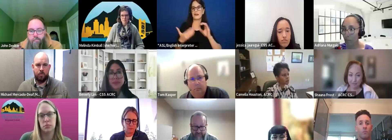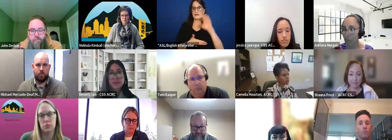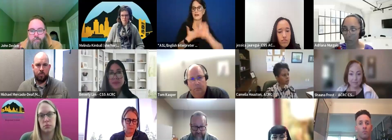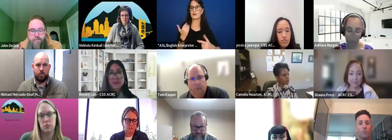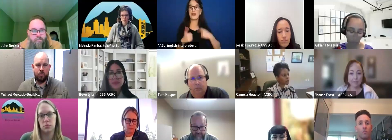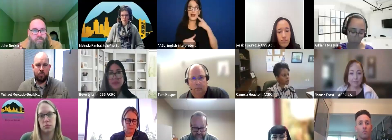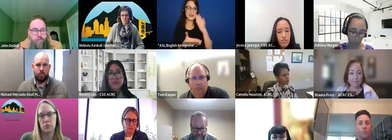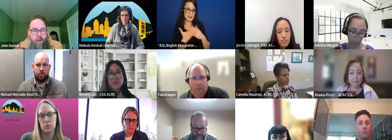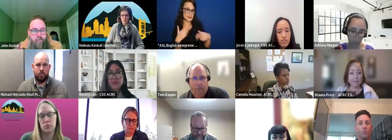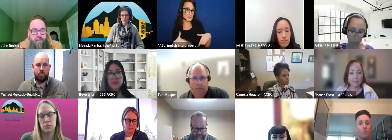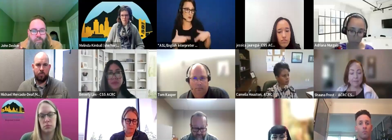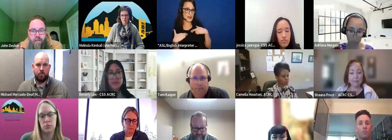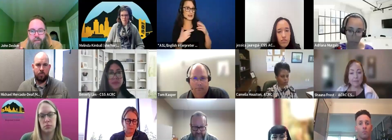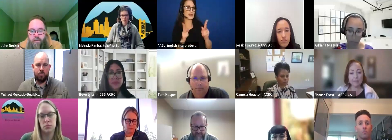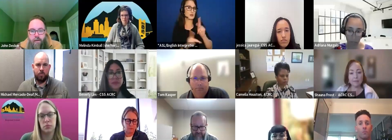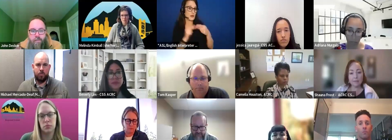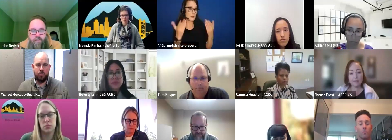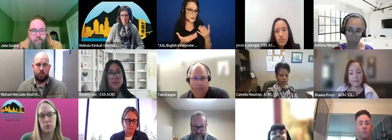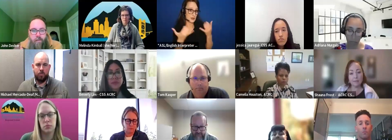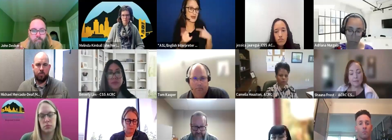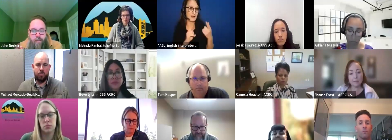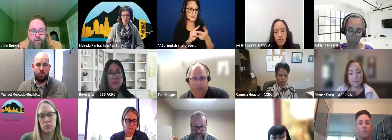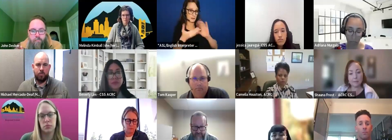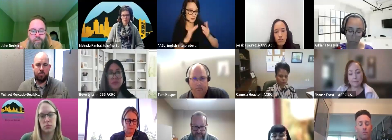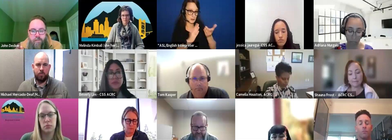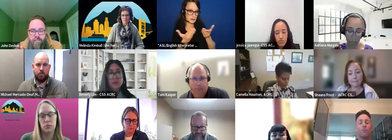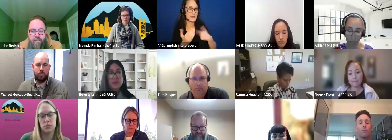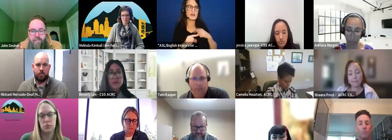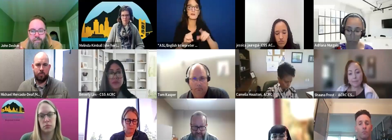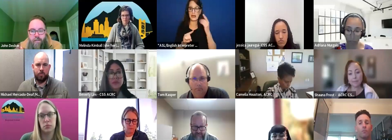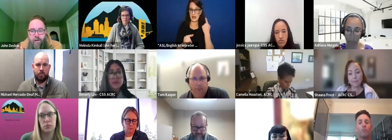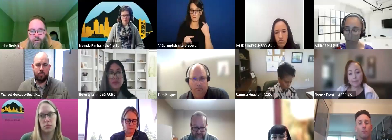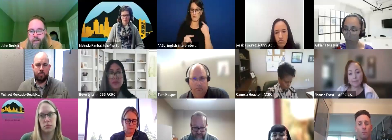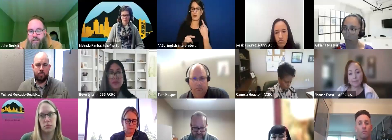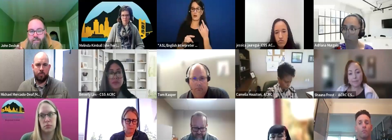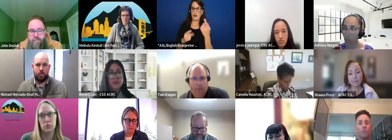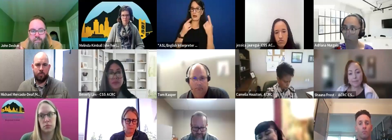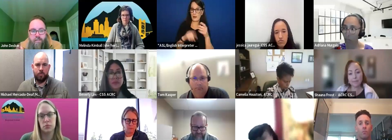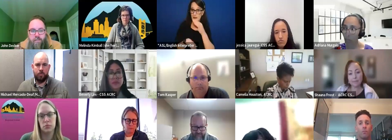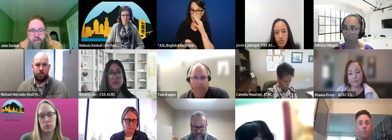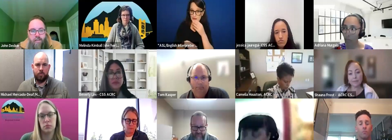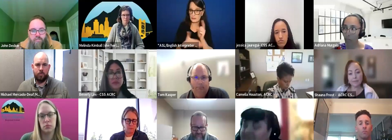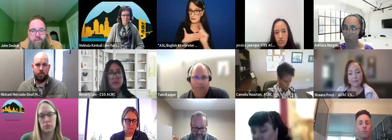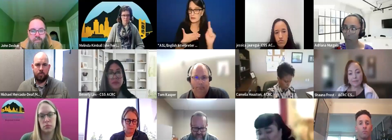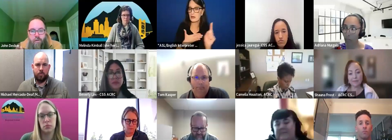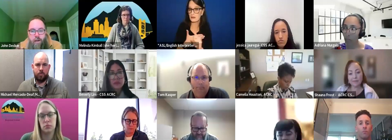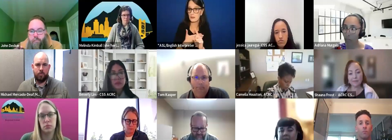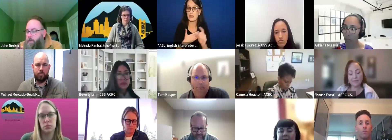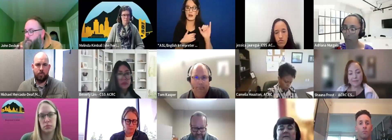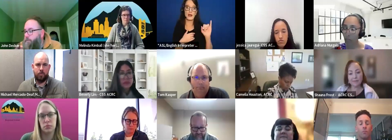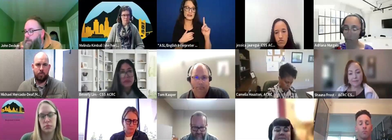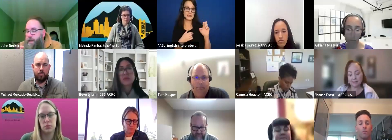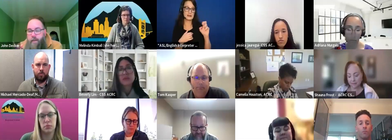now from community services, but we've got one next week, I think, that's coming up in our community service. I see Denise nodding her head, and Jason as well.